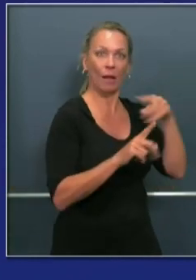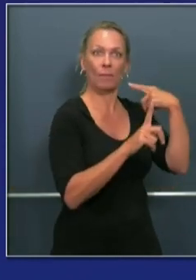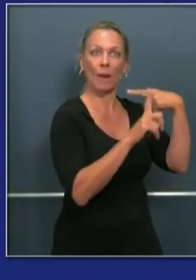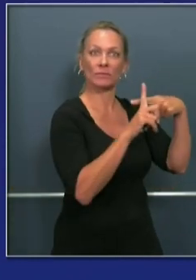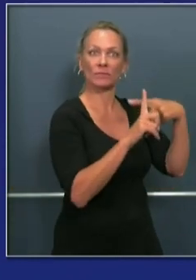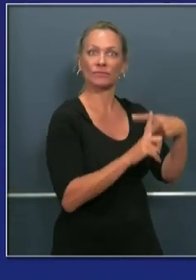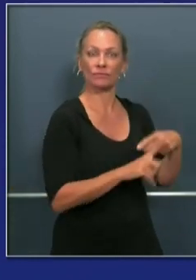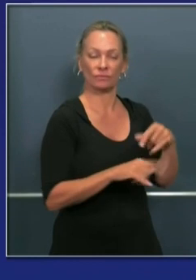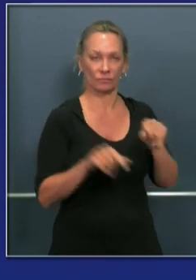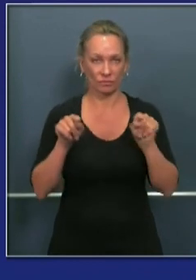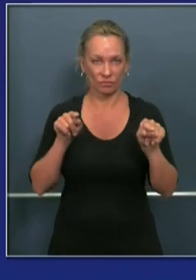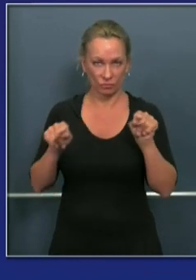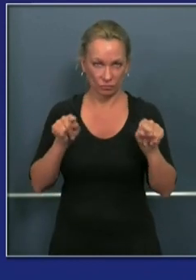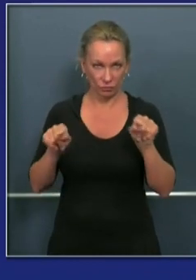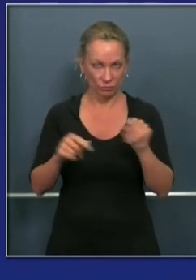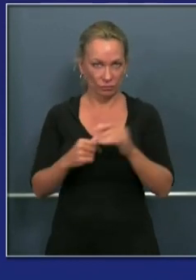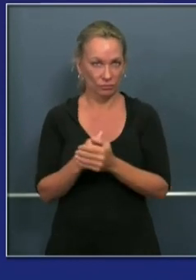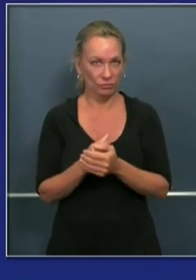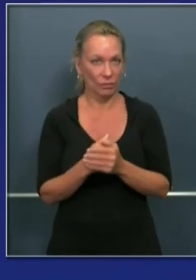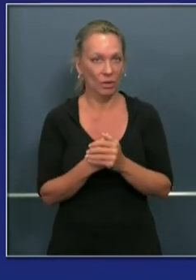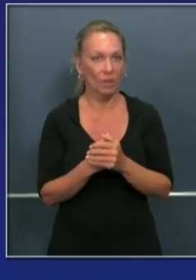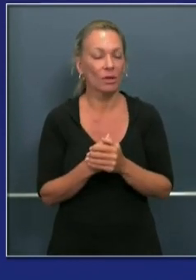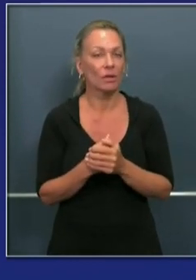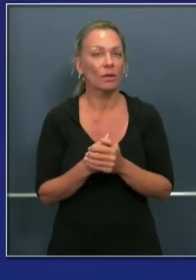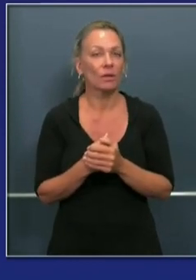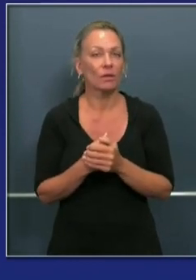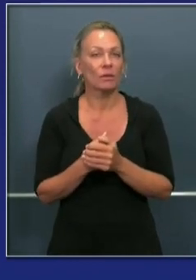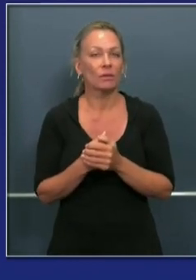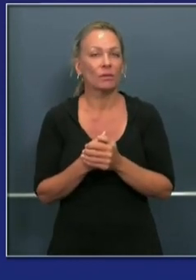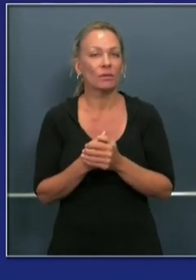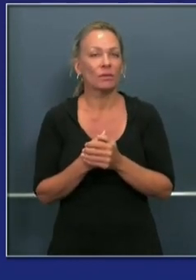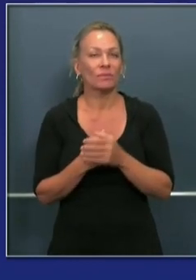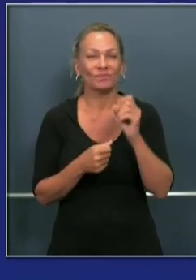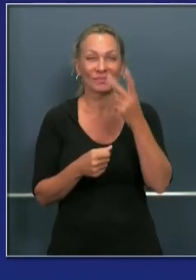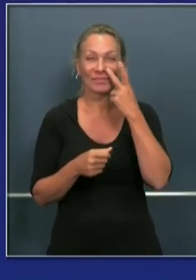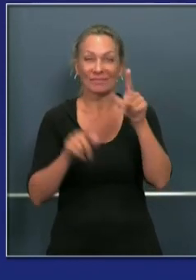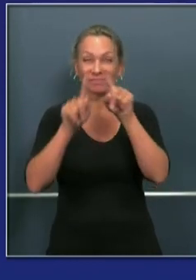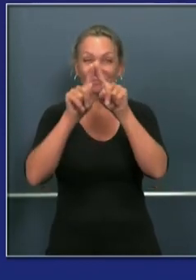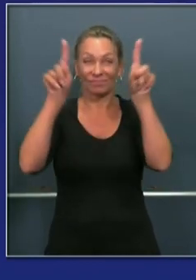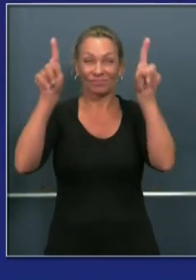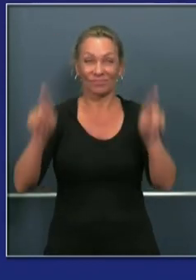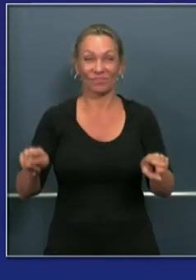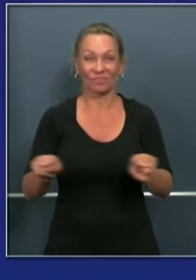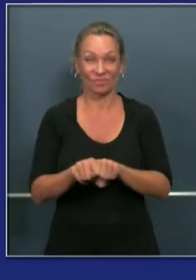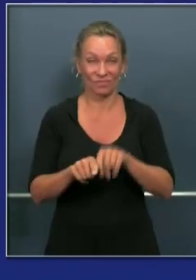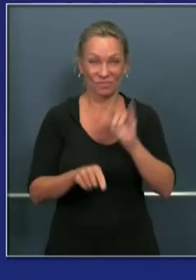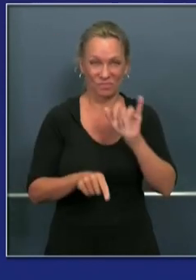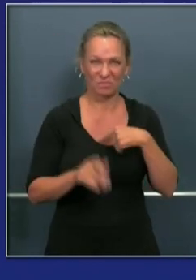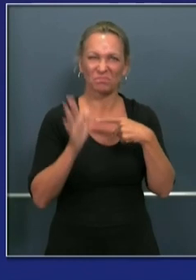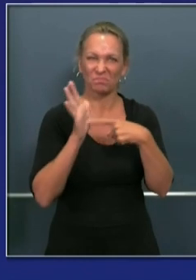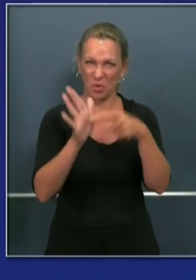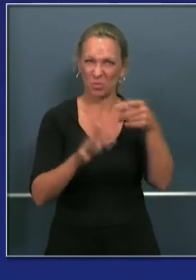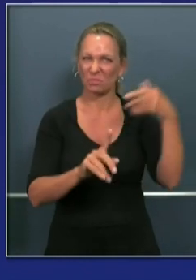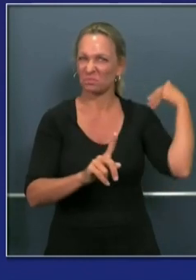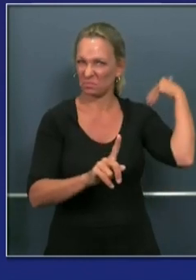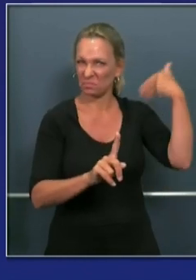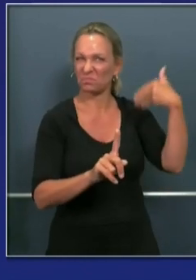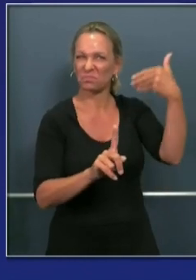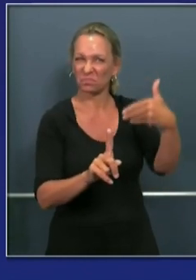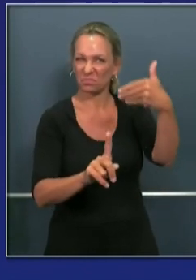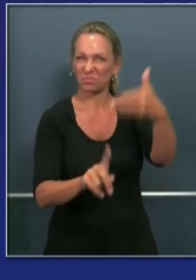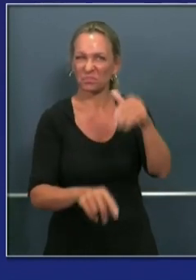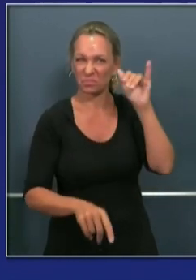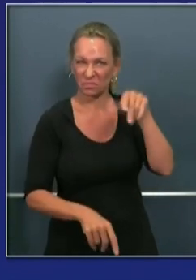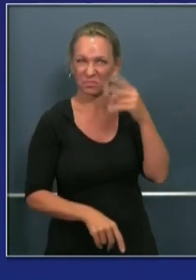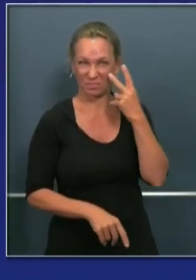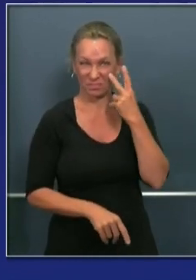me, I've repeated this many times, showed this slide on many occasions, but it's an important slide. The first 14-day cohort of positivity